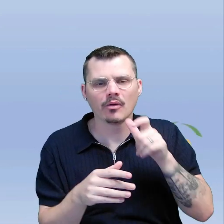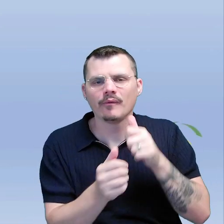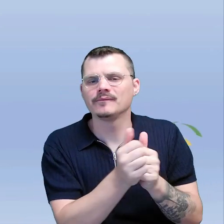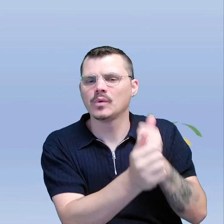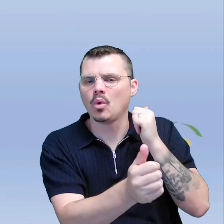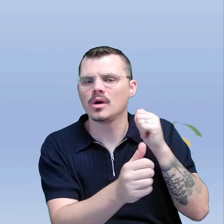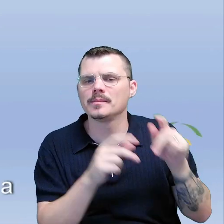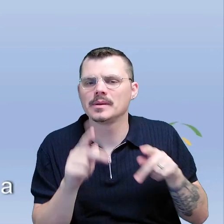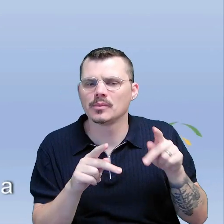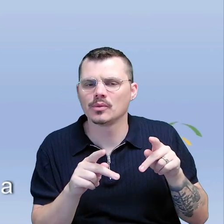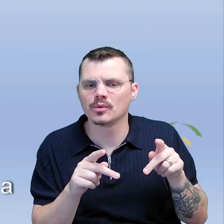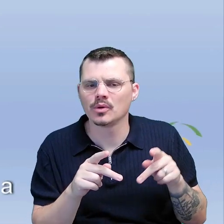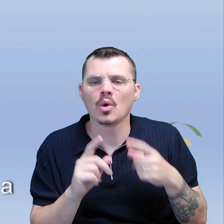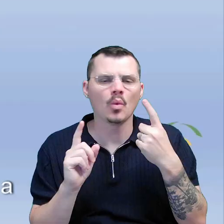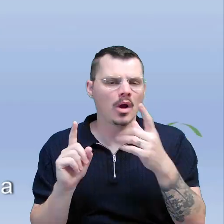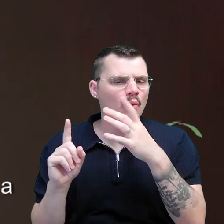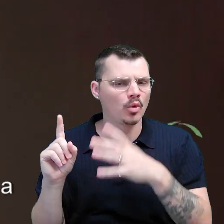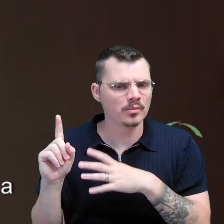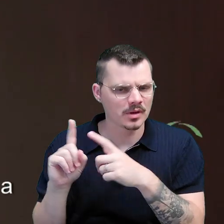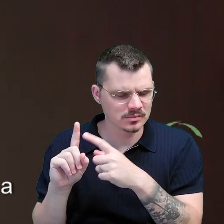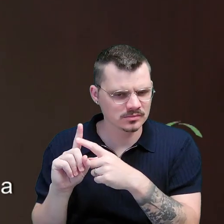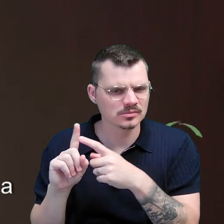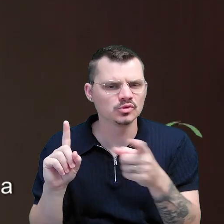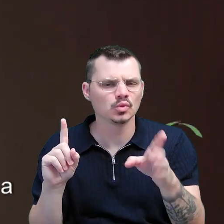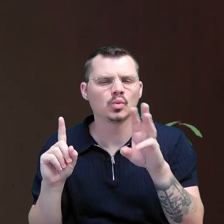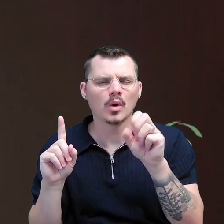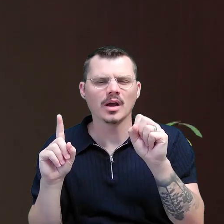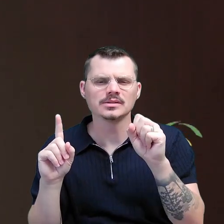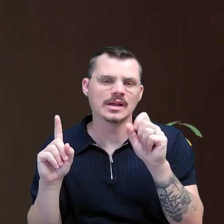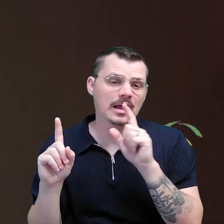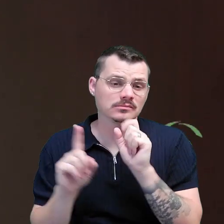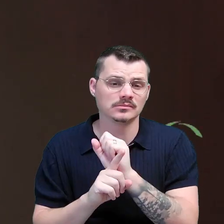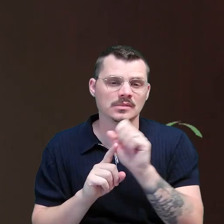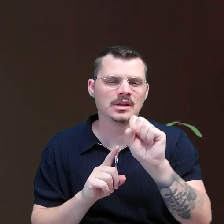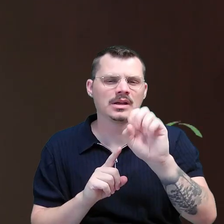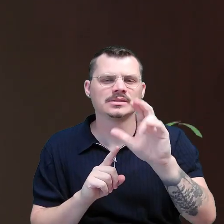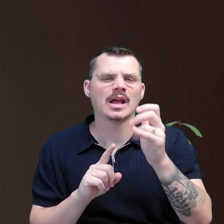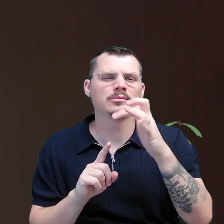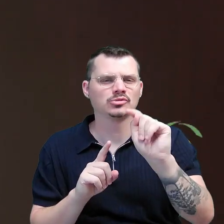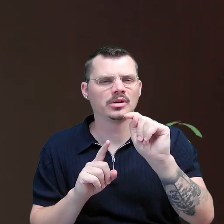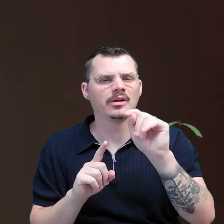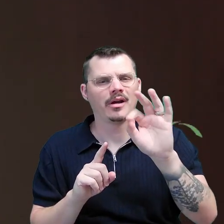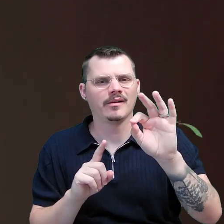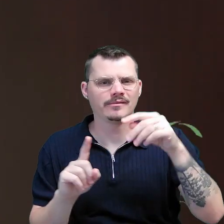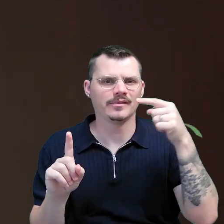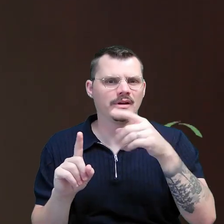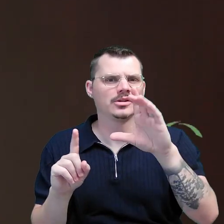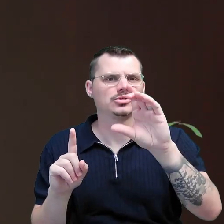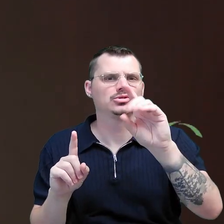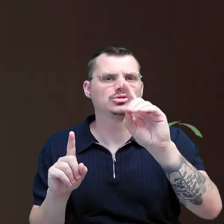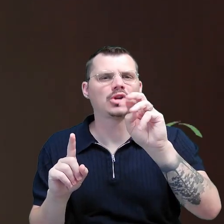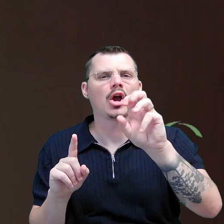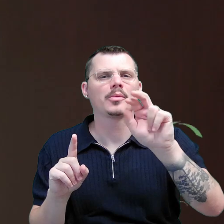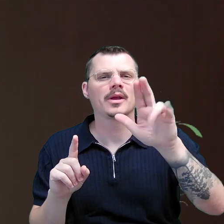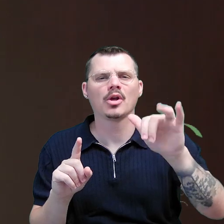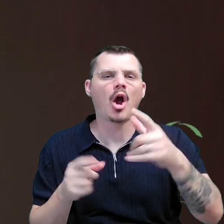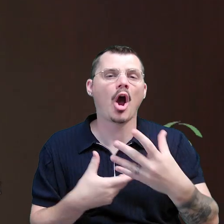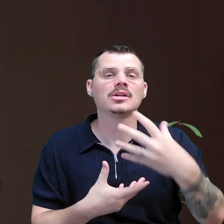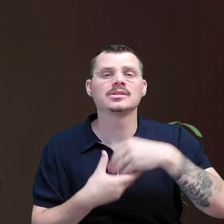people. There's one gal, she was the subject actually of a Oscar-winning documentary, Autism is a